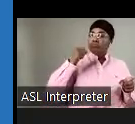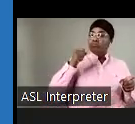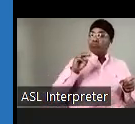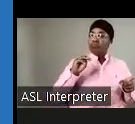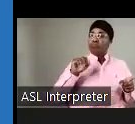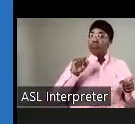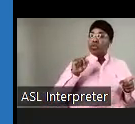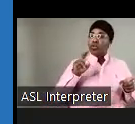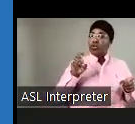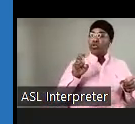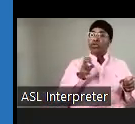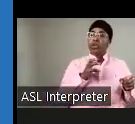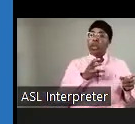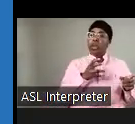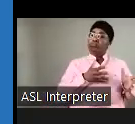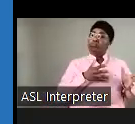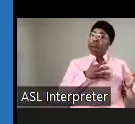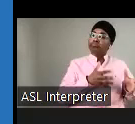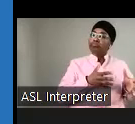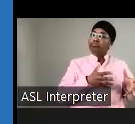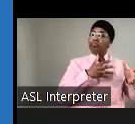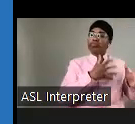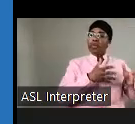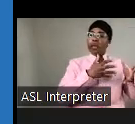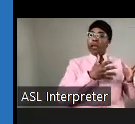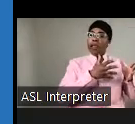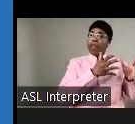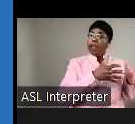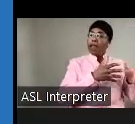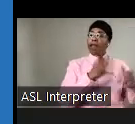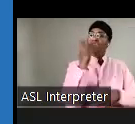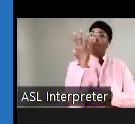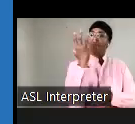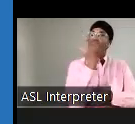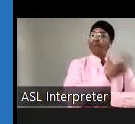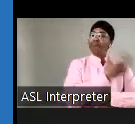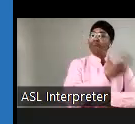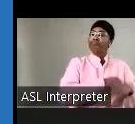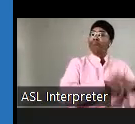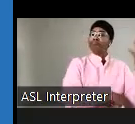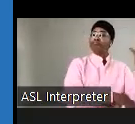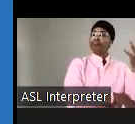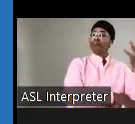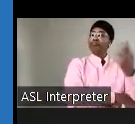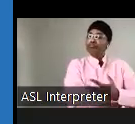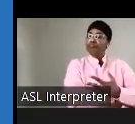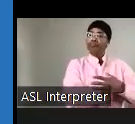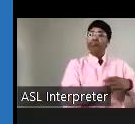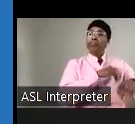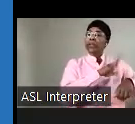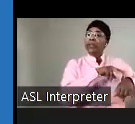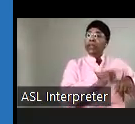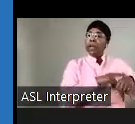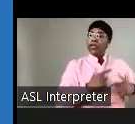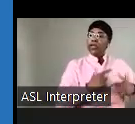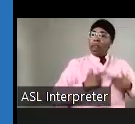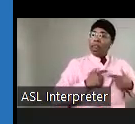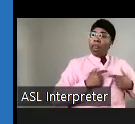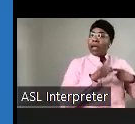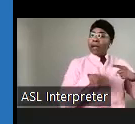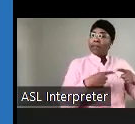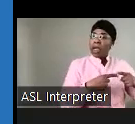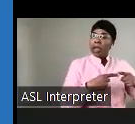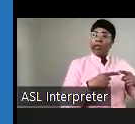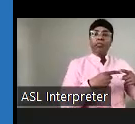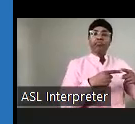just let it senesce, let it fall over, let the natural succession occur. It's going to give you your horizontal structure. It's going to give you your